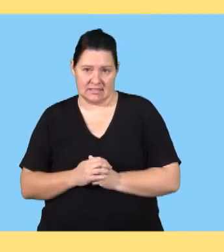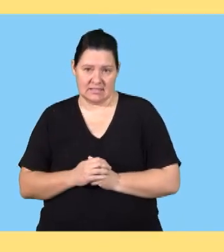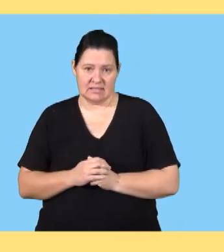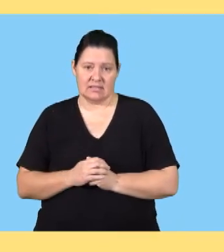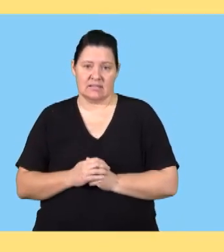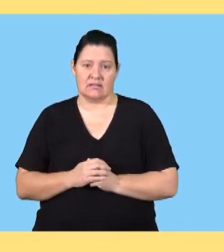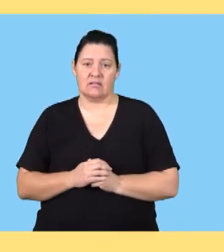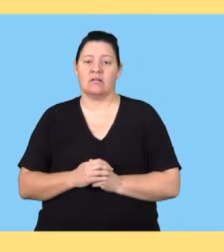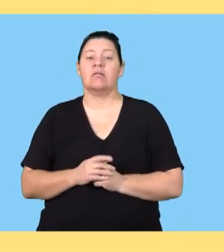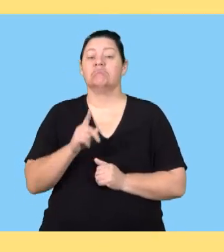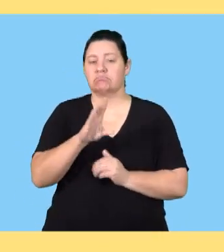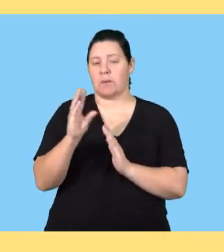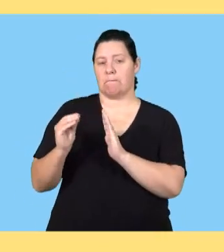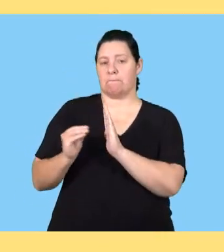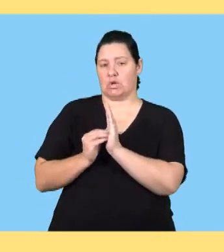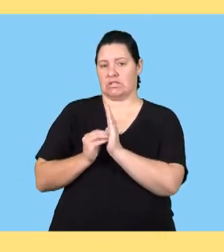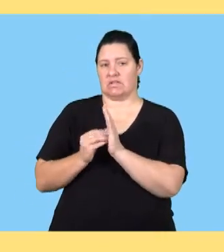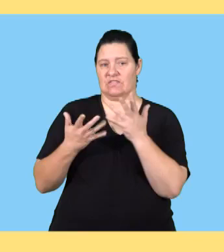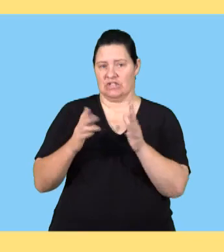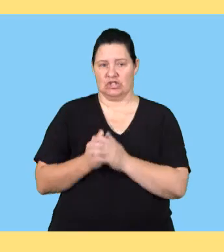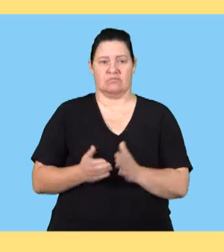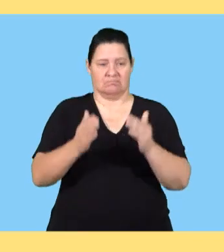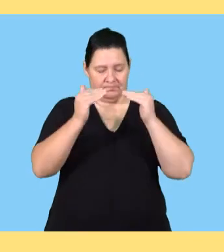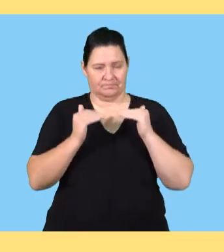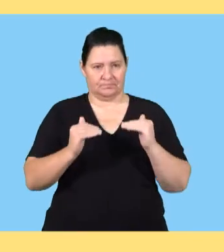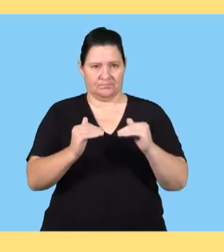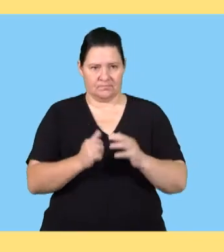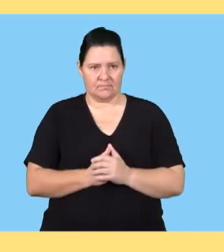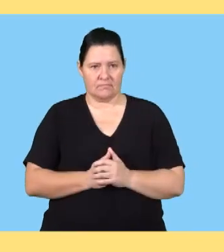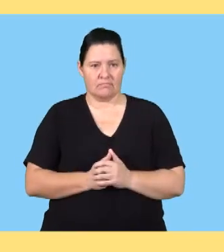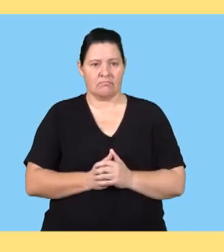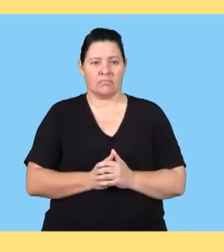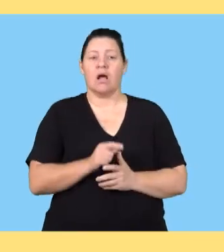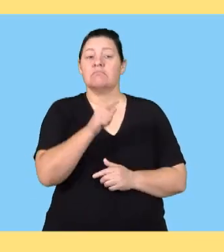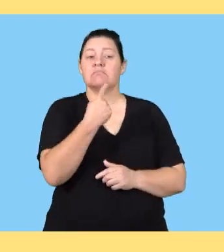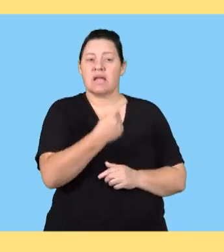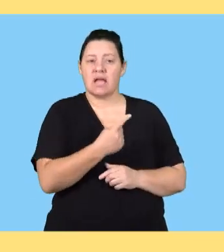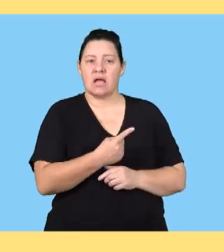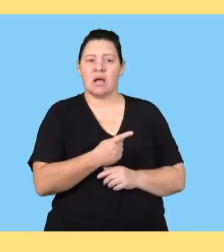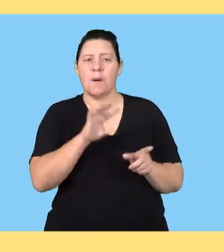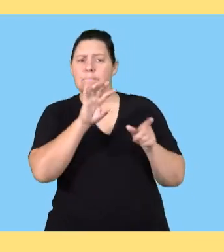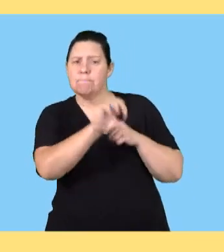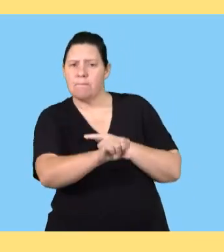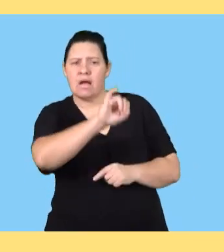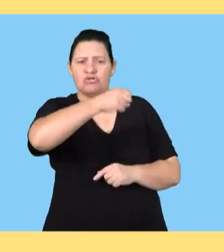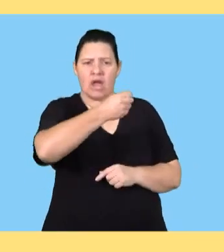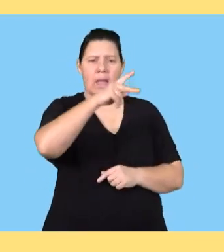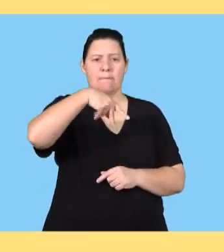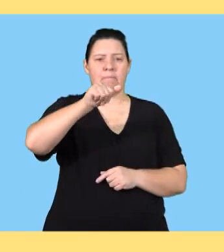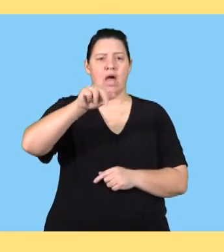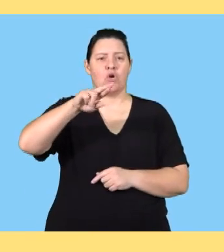The transaction is recorded then. Let's quickly go to the next one. And it reads, discovered that J.